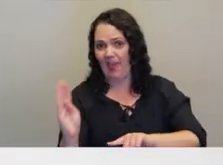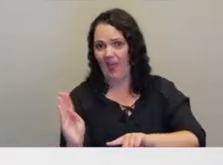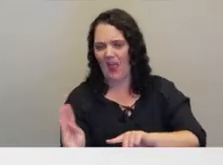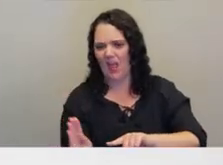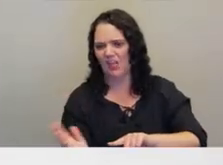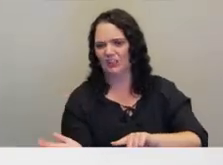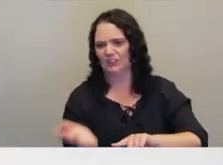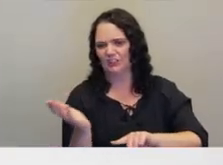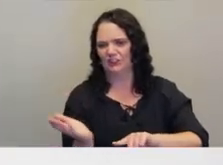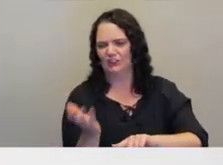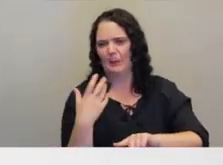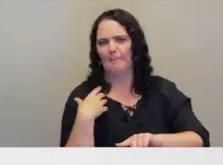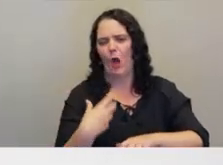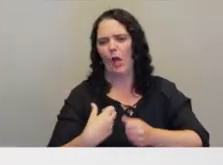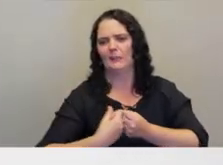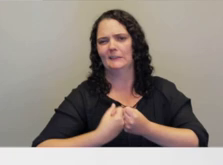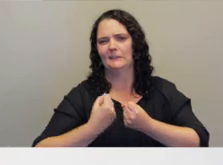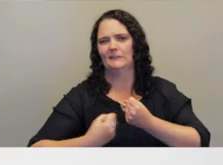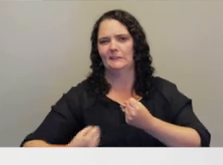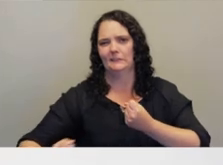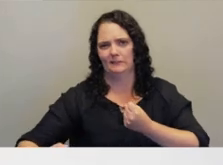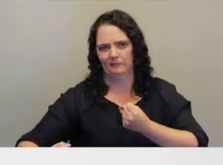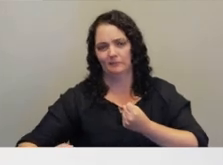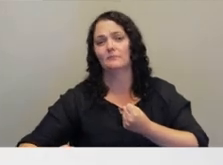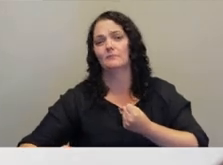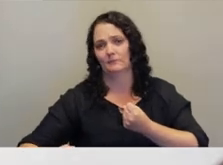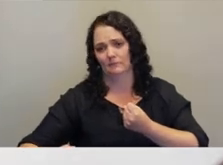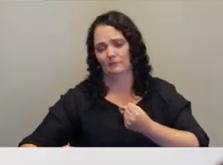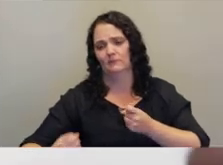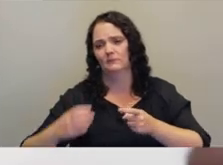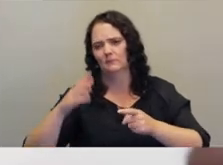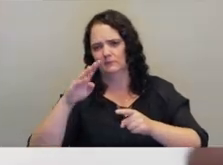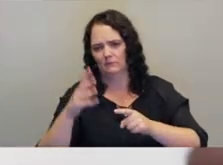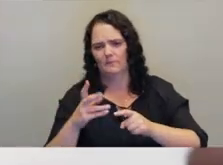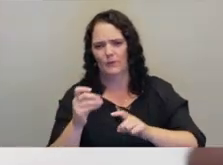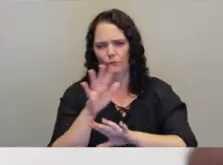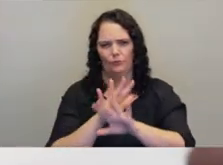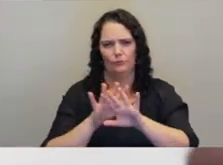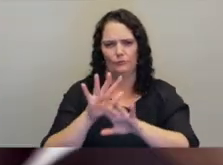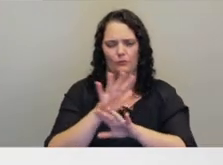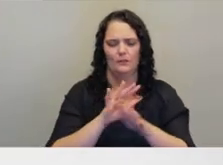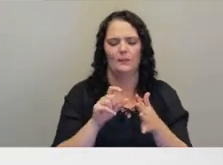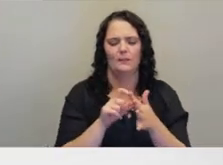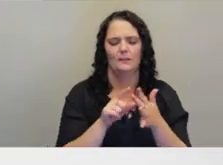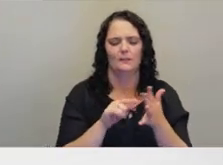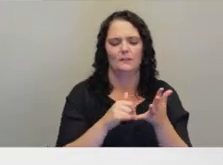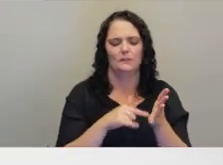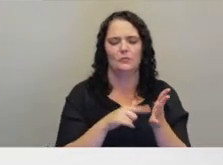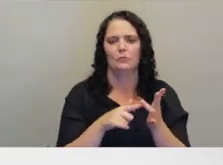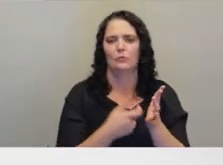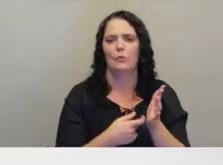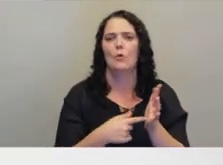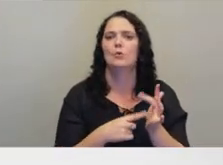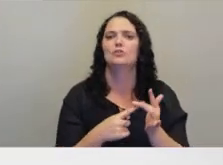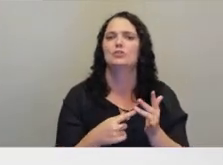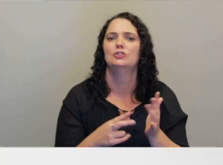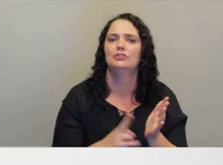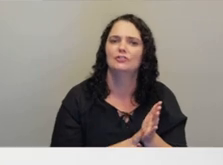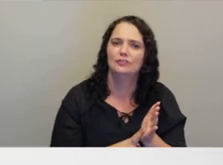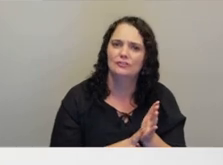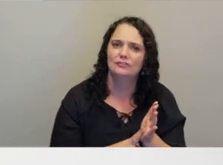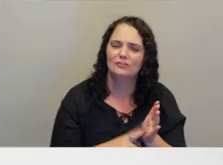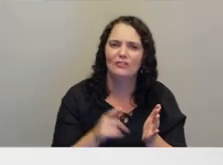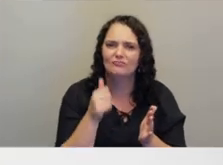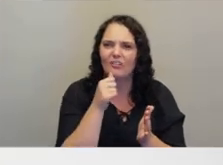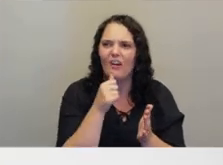the implication is that exaggeration and distortion would inherently make a drawing bad. But of course, you know,